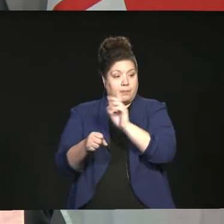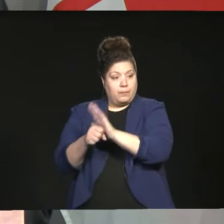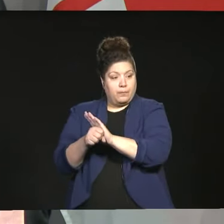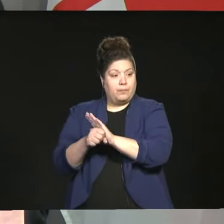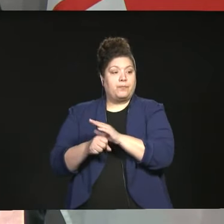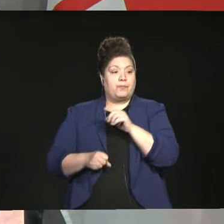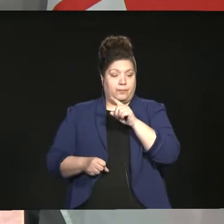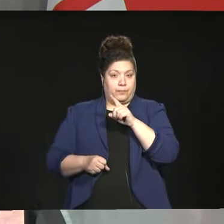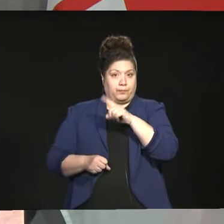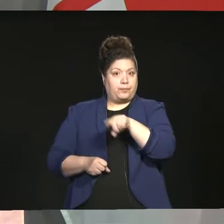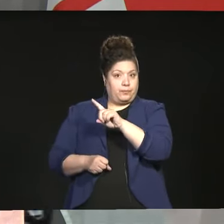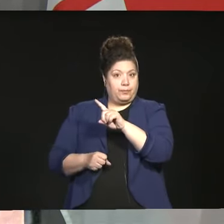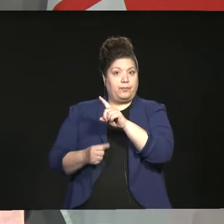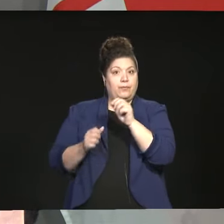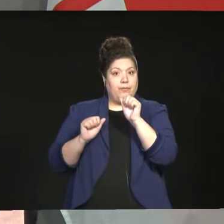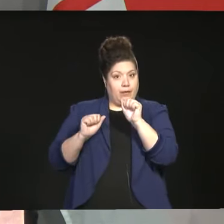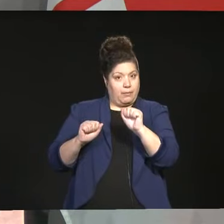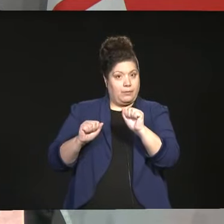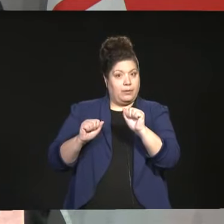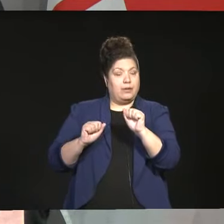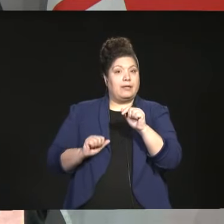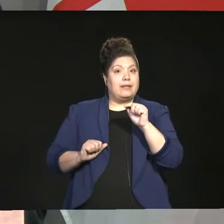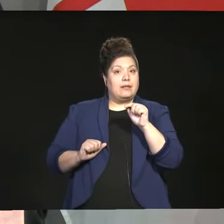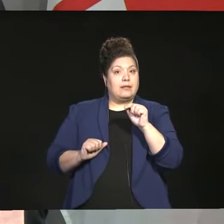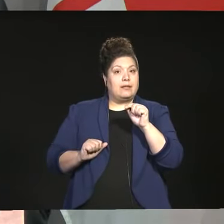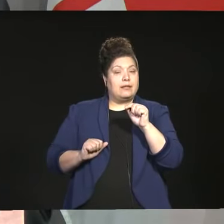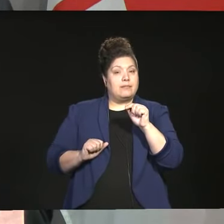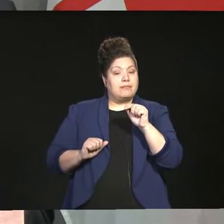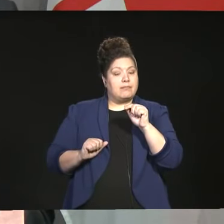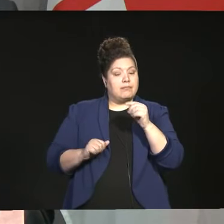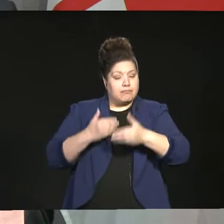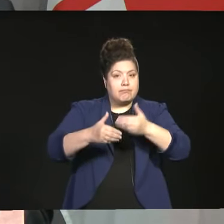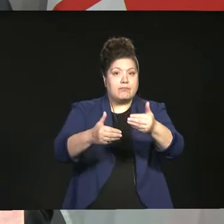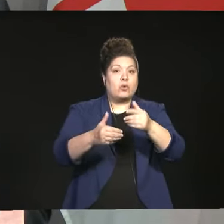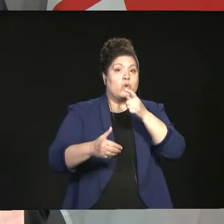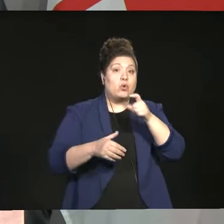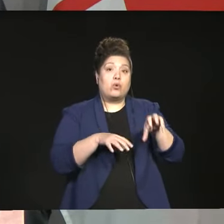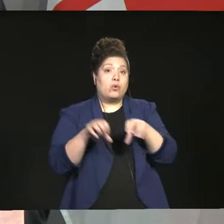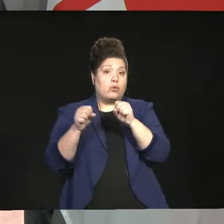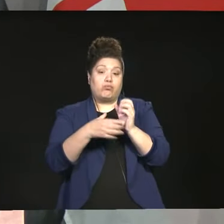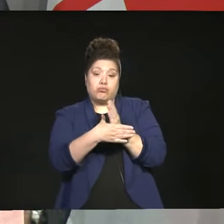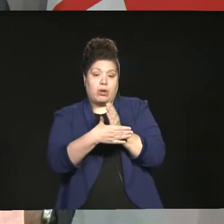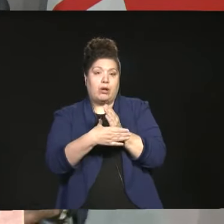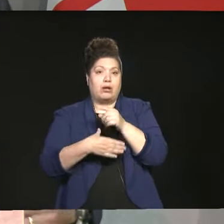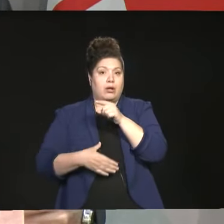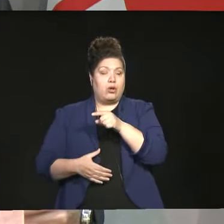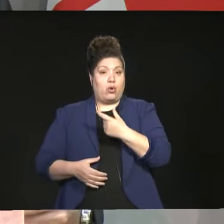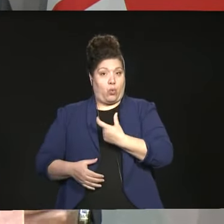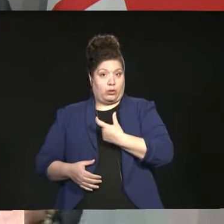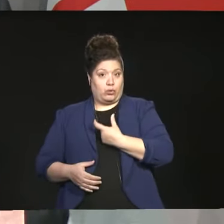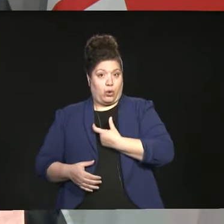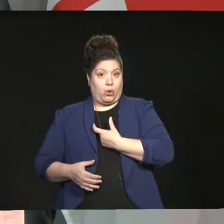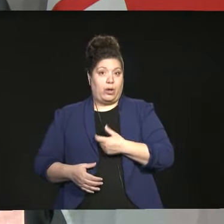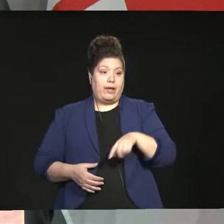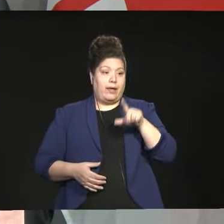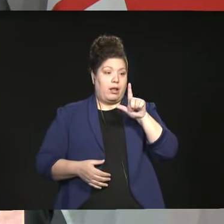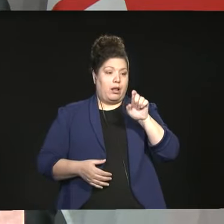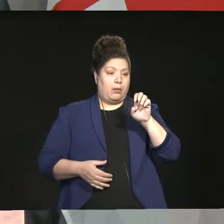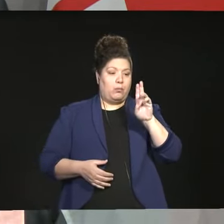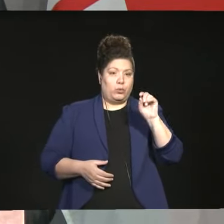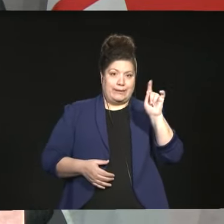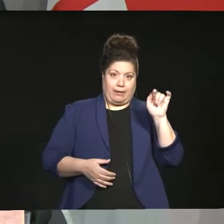done by my colleague, Carla Qualtrough, my colleague, Diane Laboutier, right now as we think about how we can best deliver on